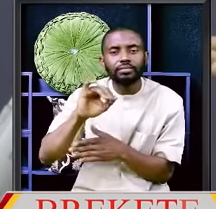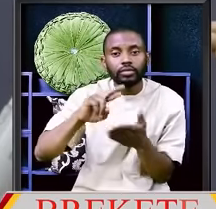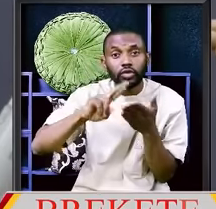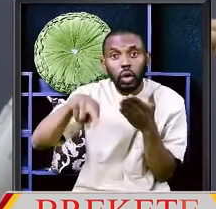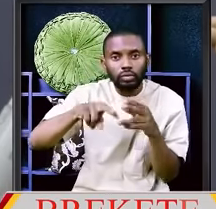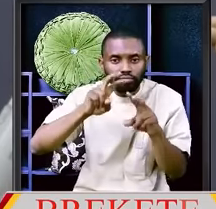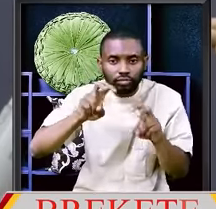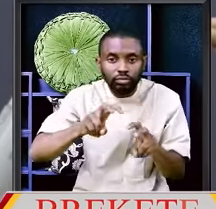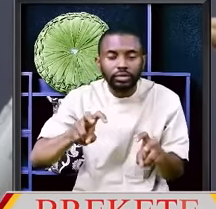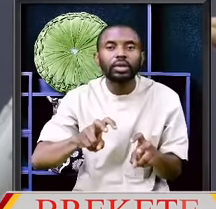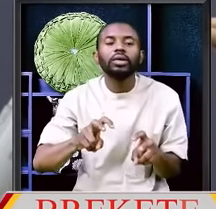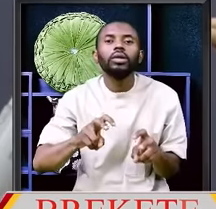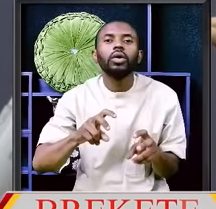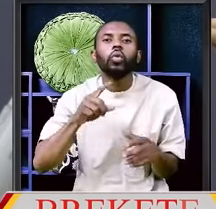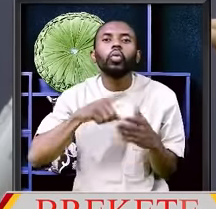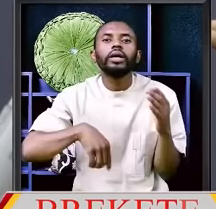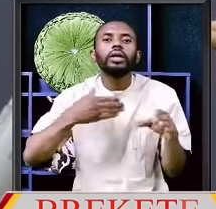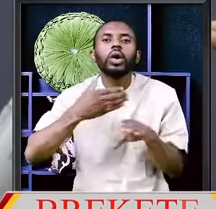they take them